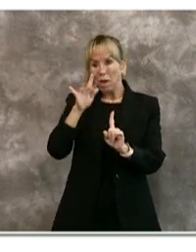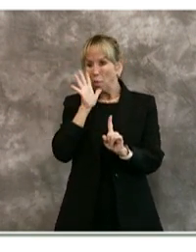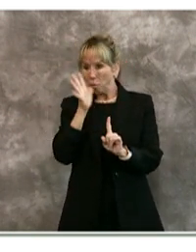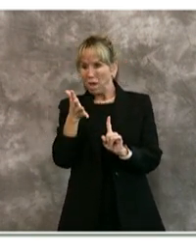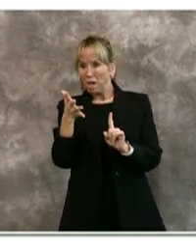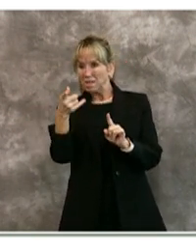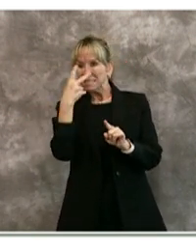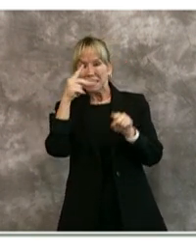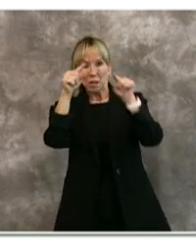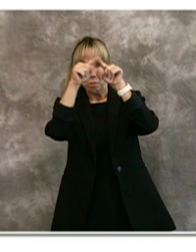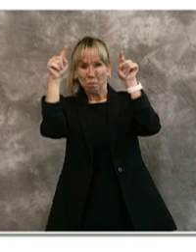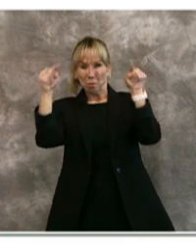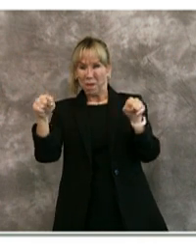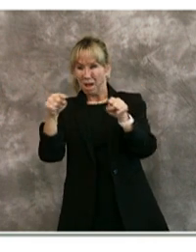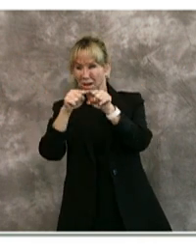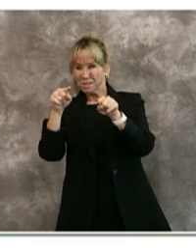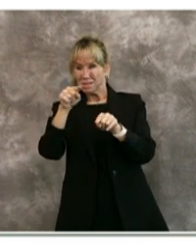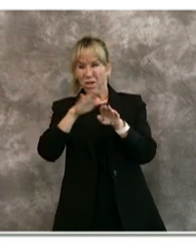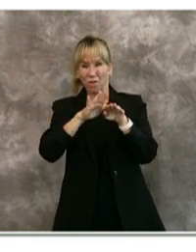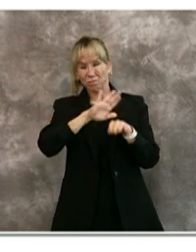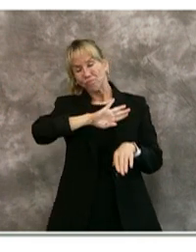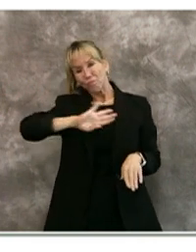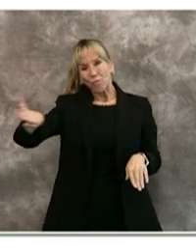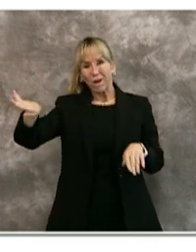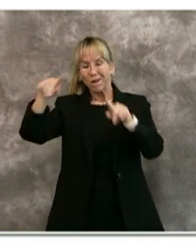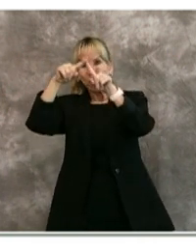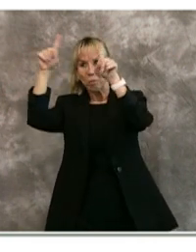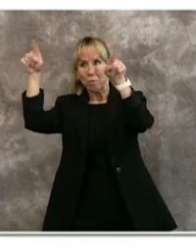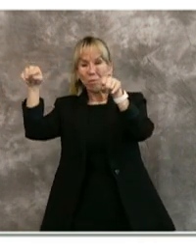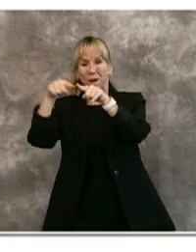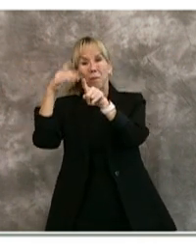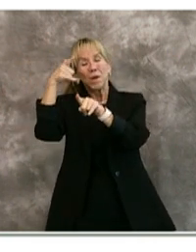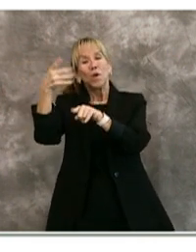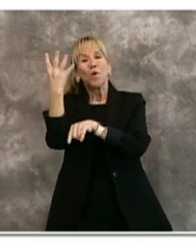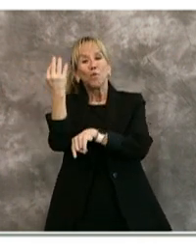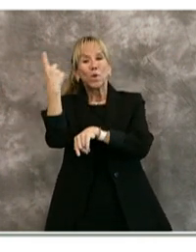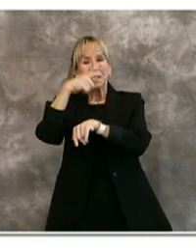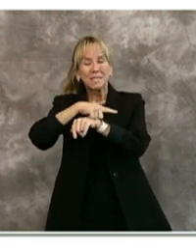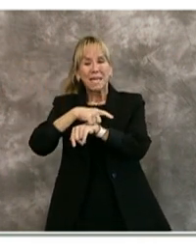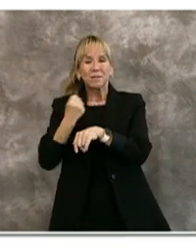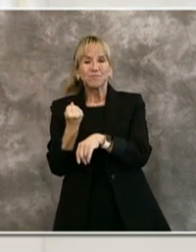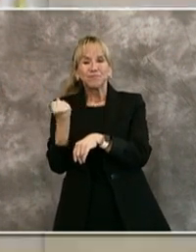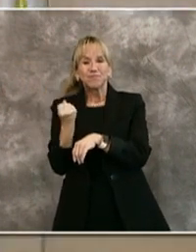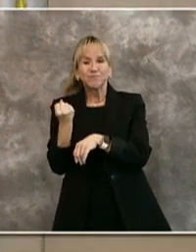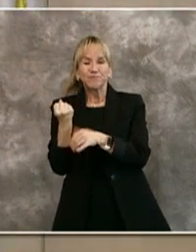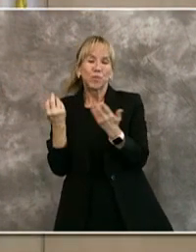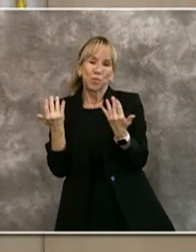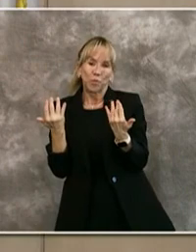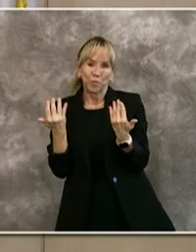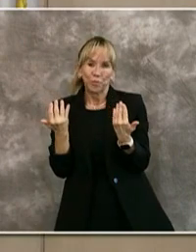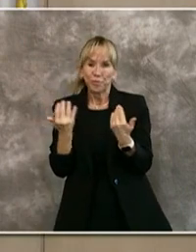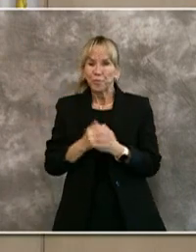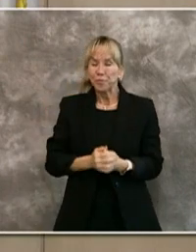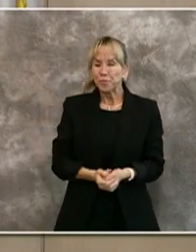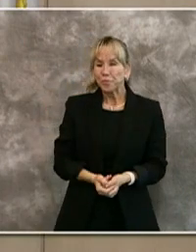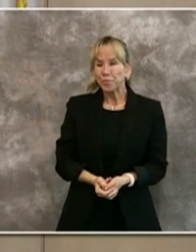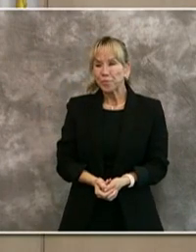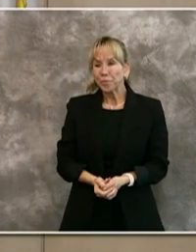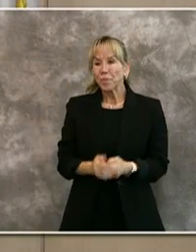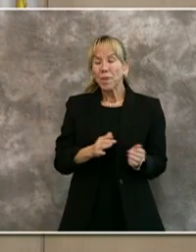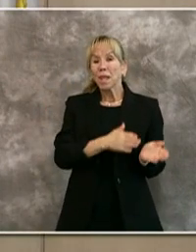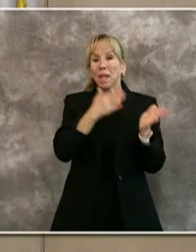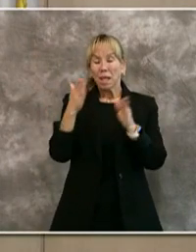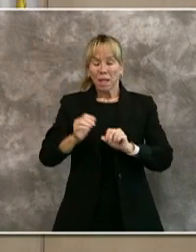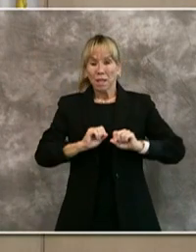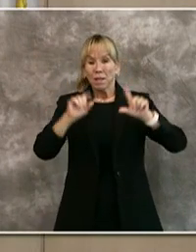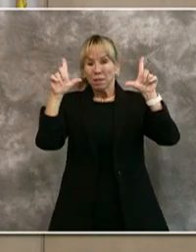box to the extreme right because of the 14-day incubation period. And then the next slide